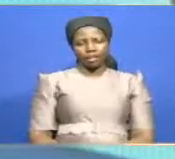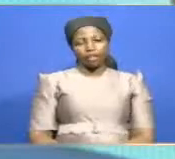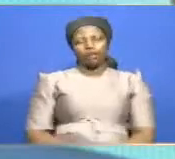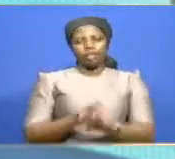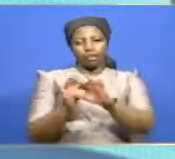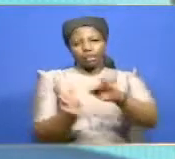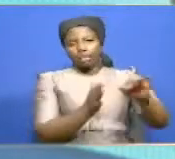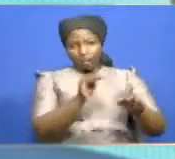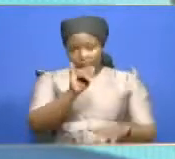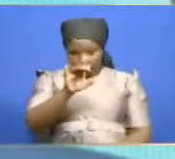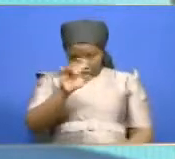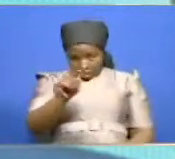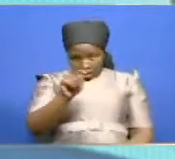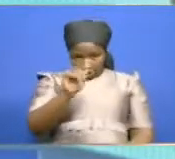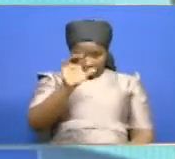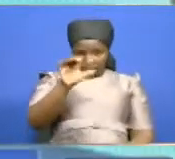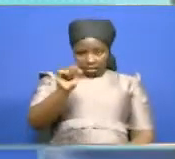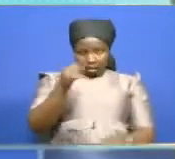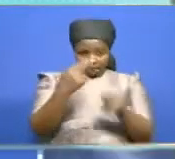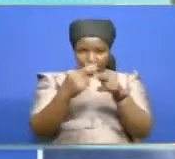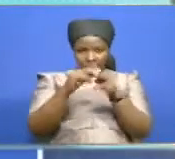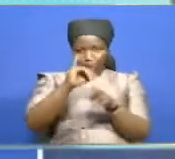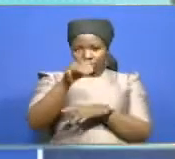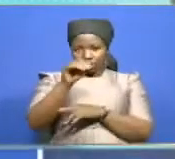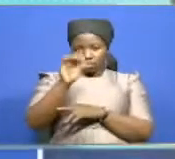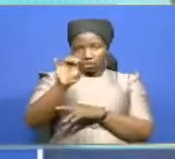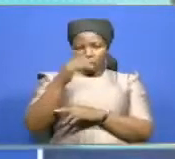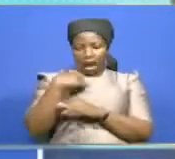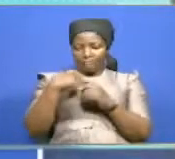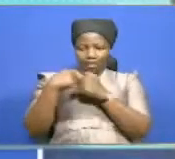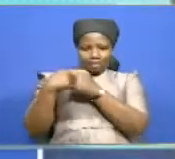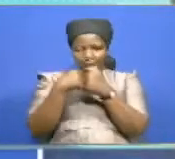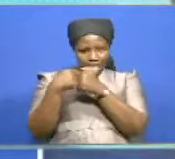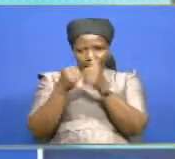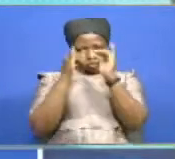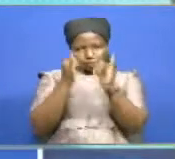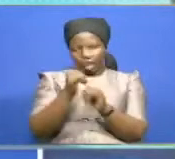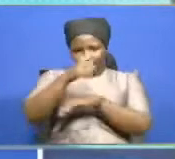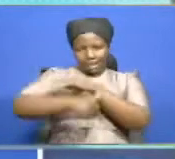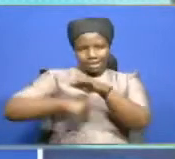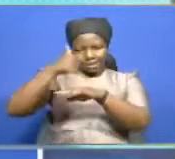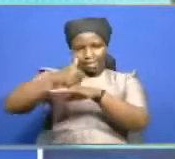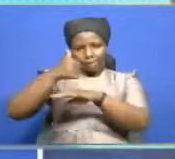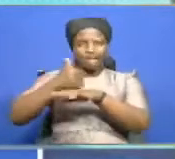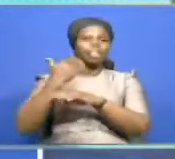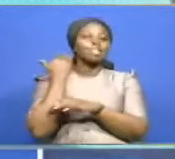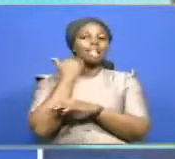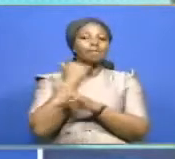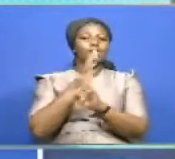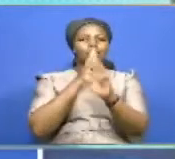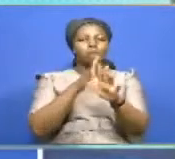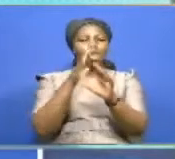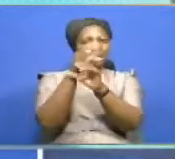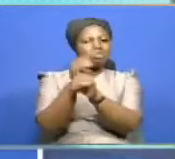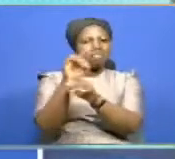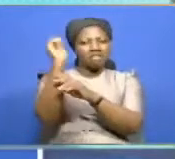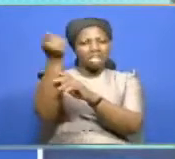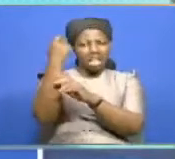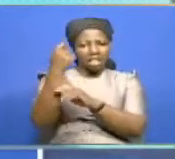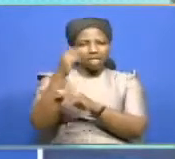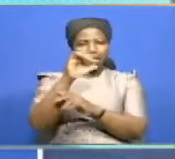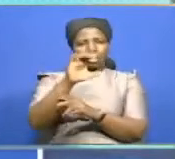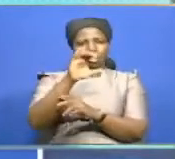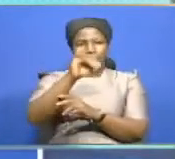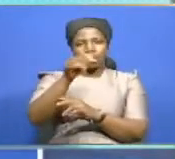Now, ICT Cabinet Secretary Joe Mucheru has challenged the newly established Crime Reporters Association of Kenya, CJAK, to